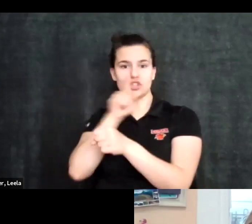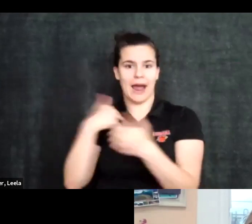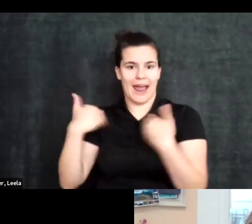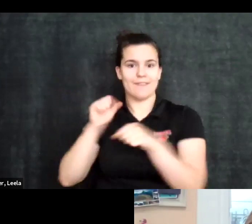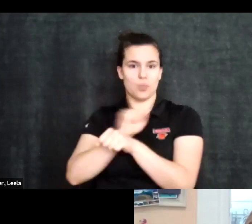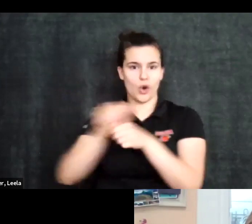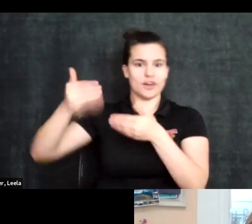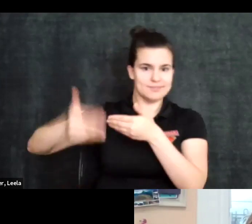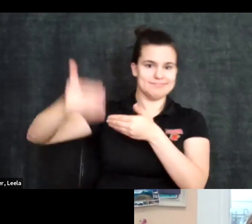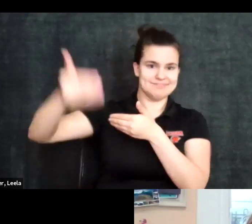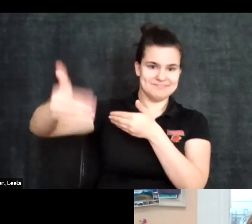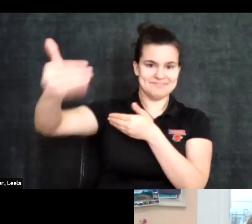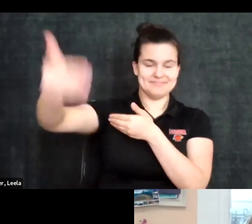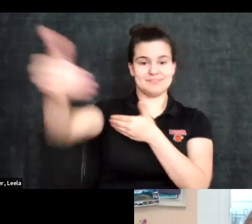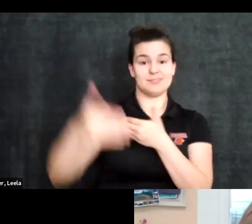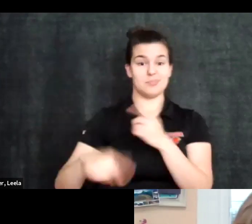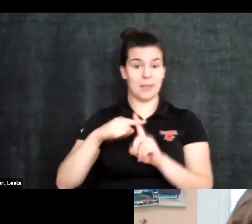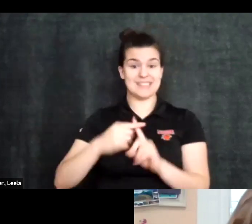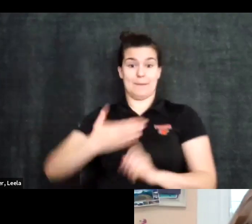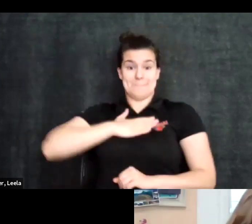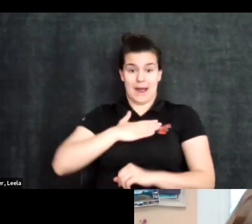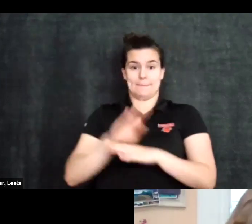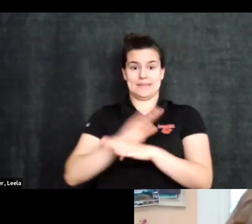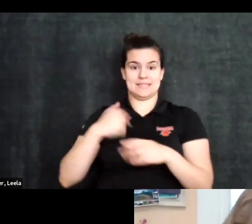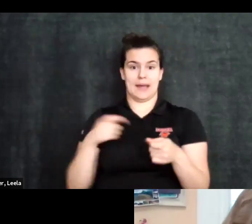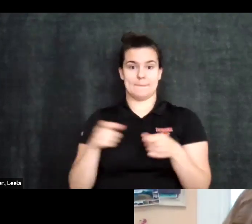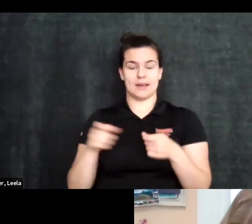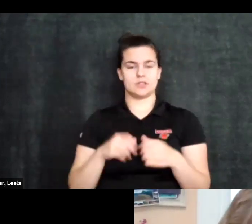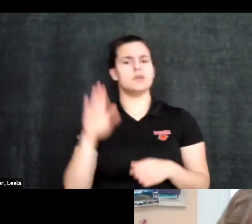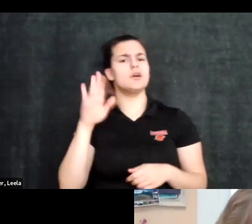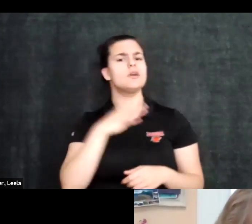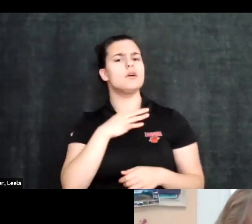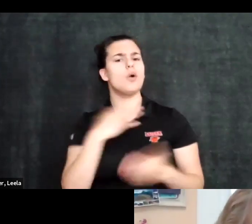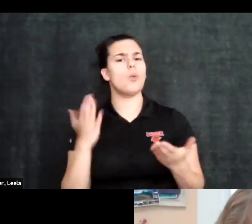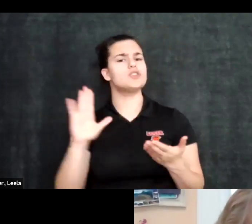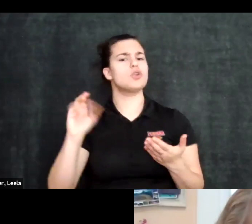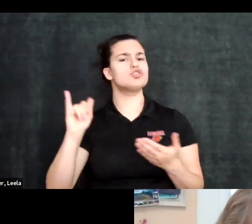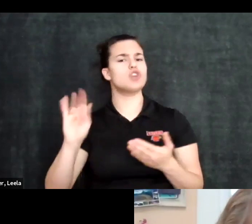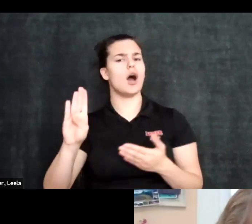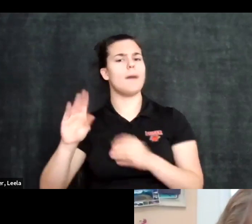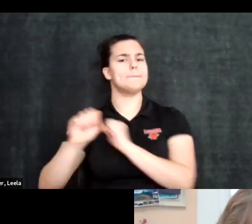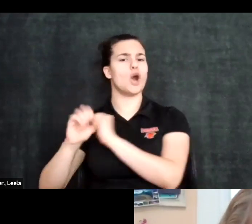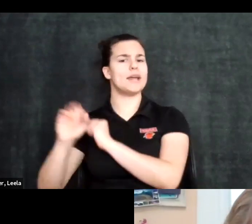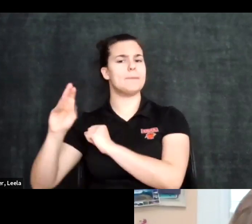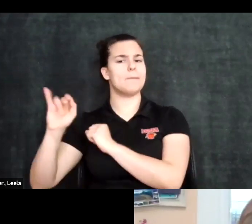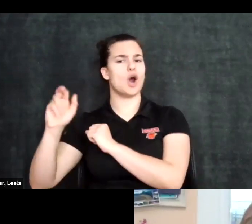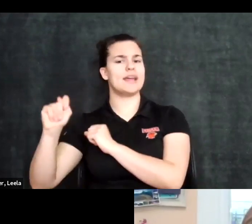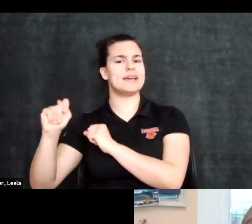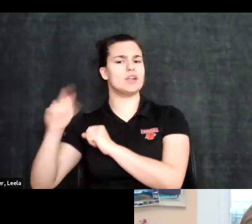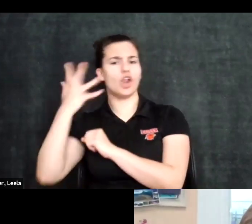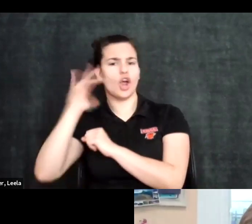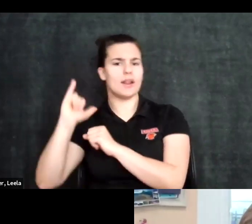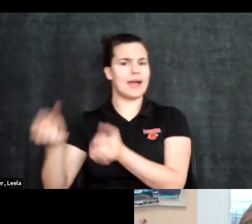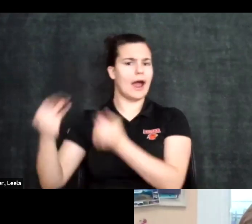business. So Michelle, what's the job market like? Well, currently the job market for